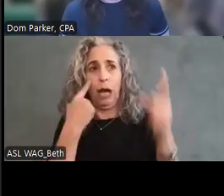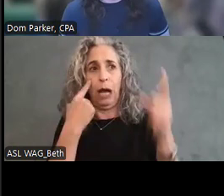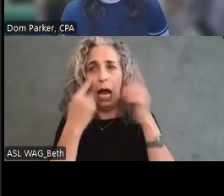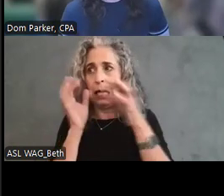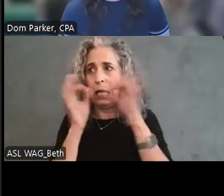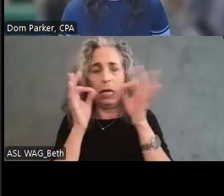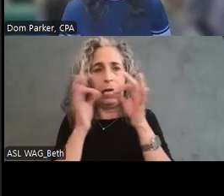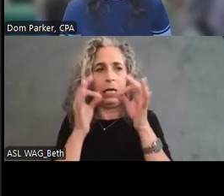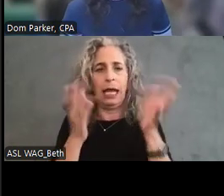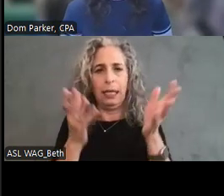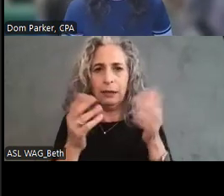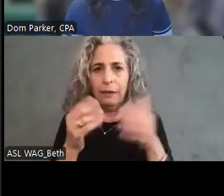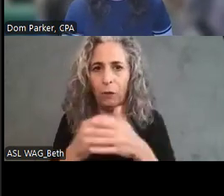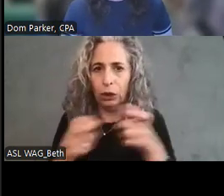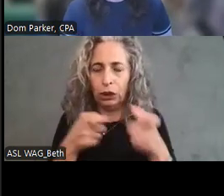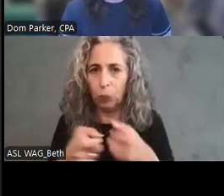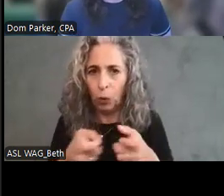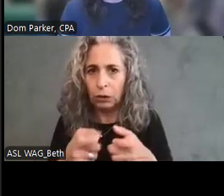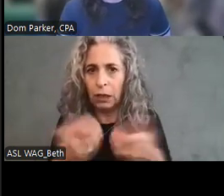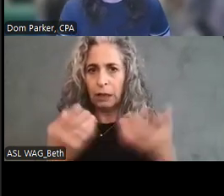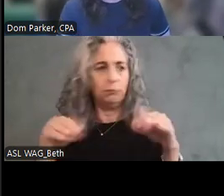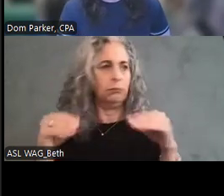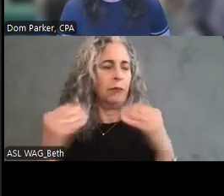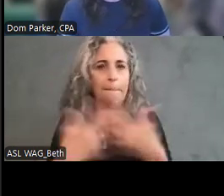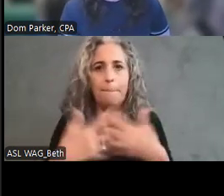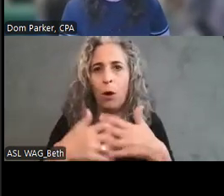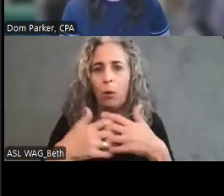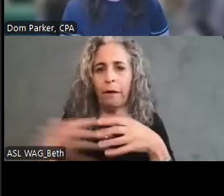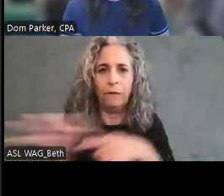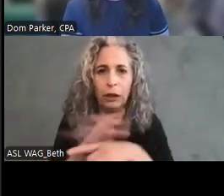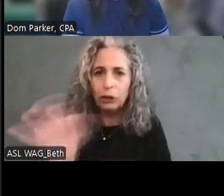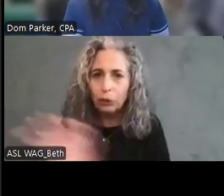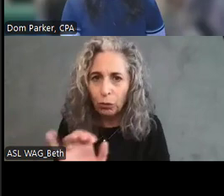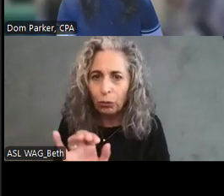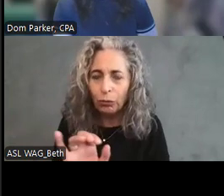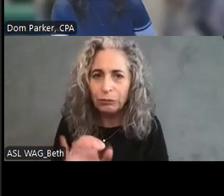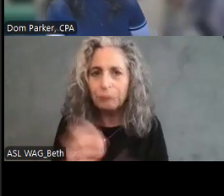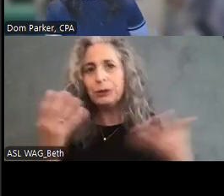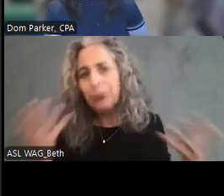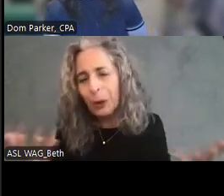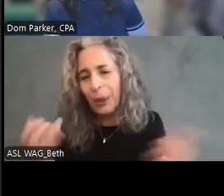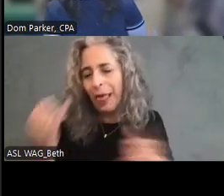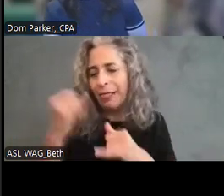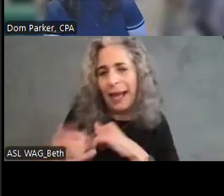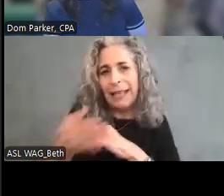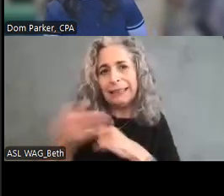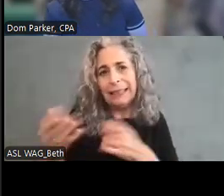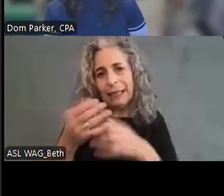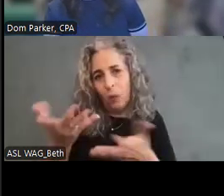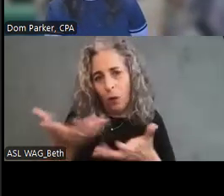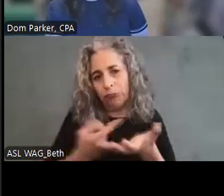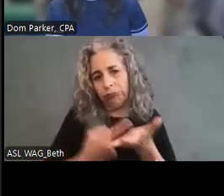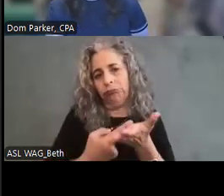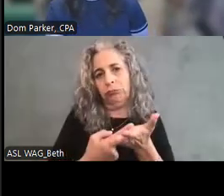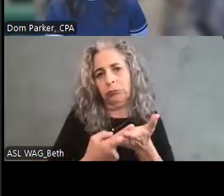eye gaze, and motor functions. So the last thing is essentially, what